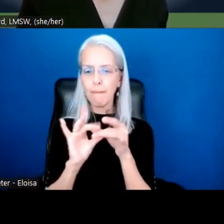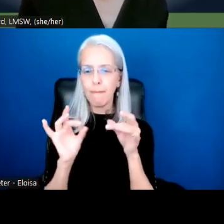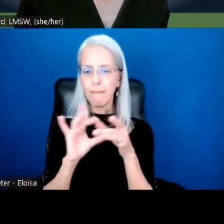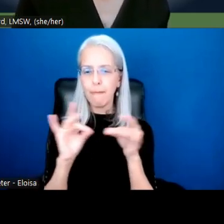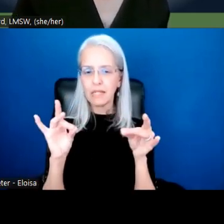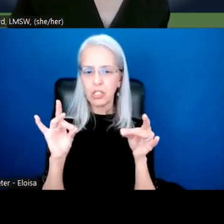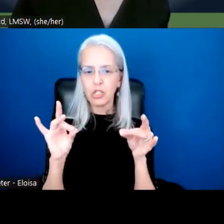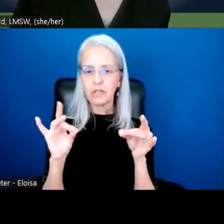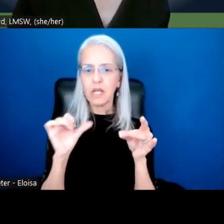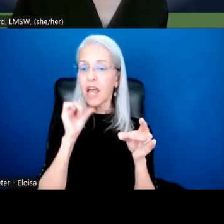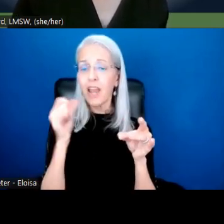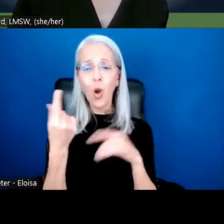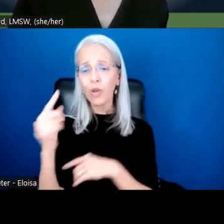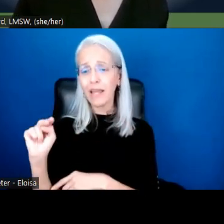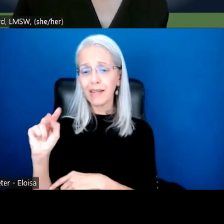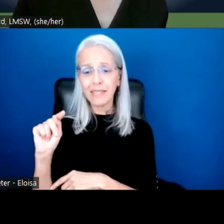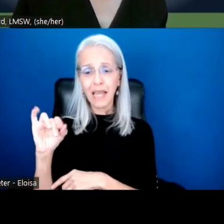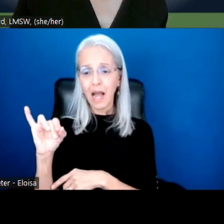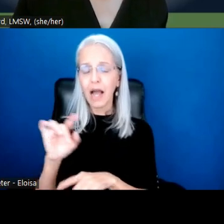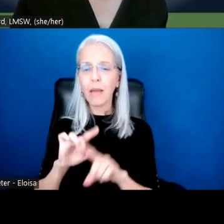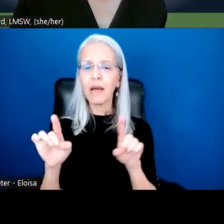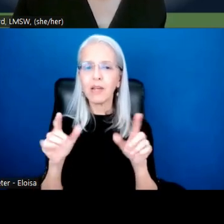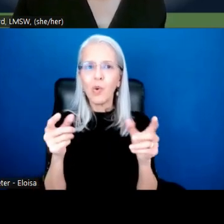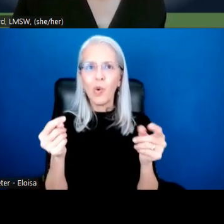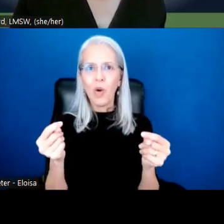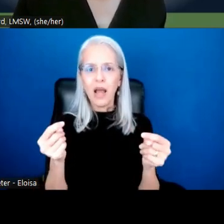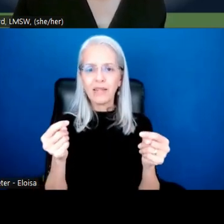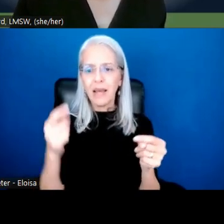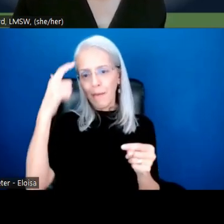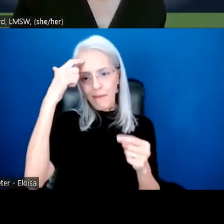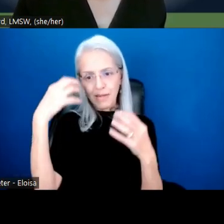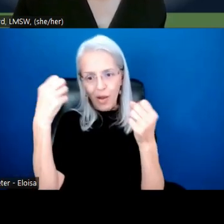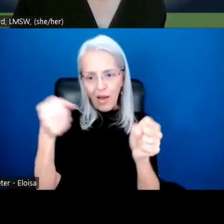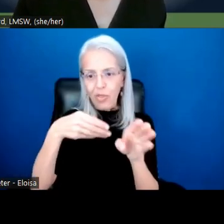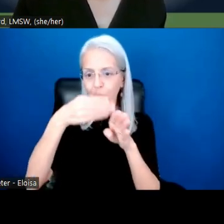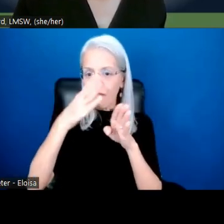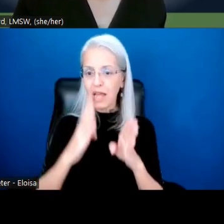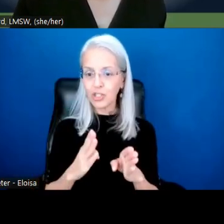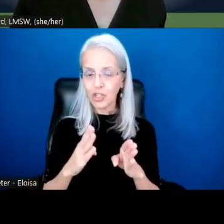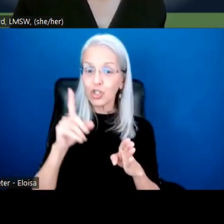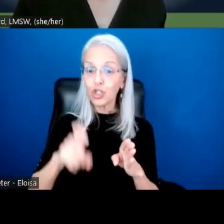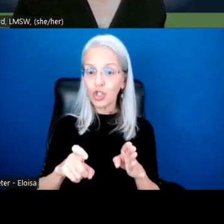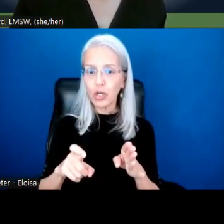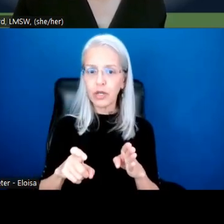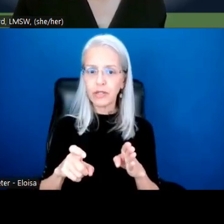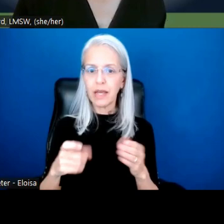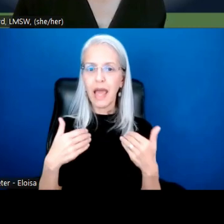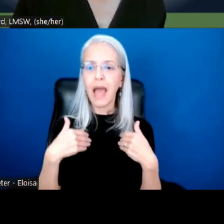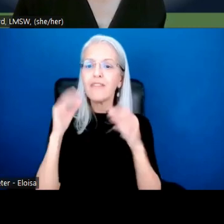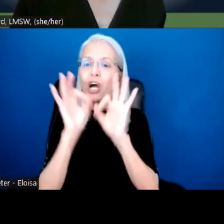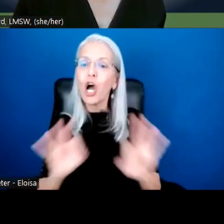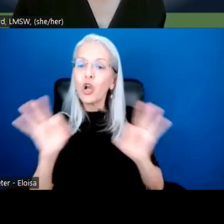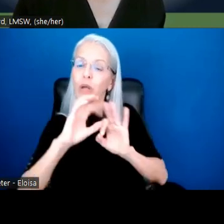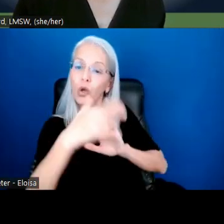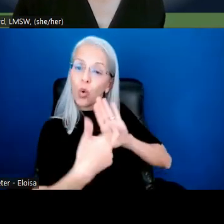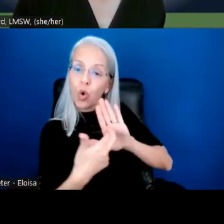not only NTI, but what mental health professionals should have a critical role in. They should